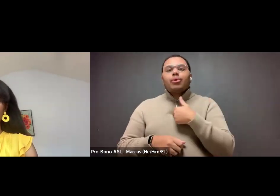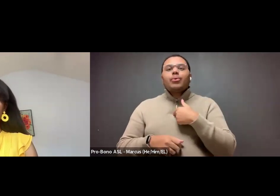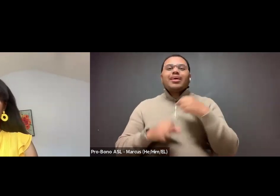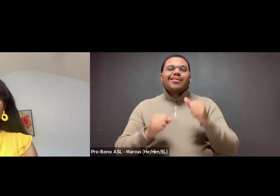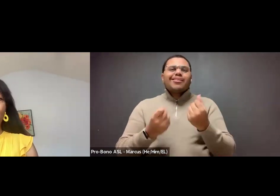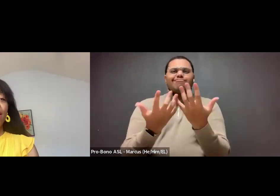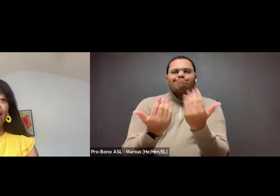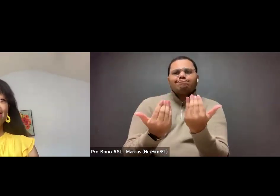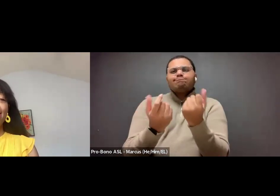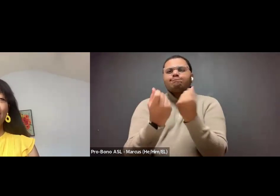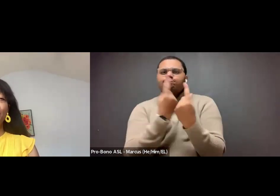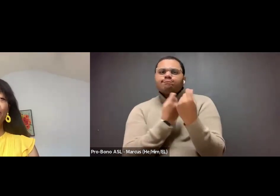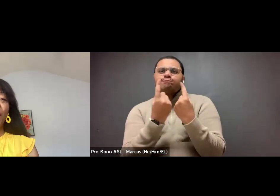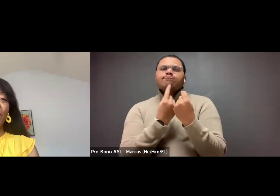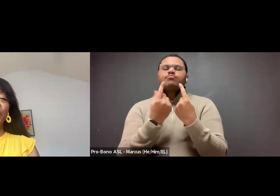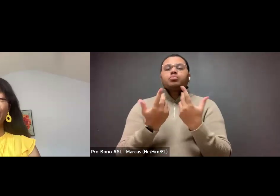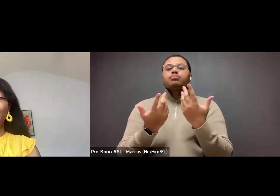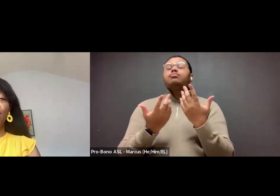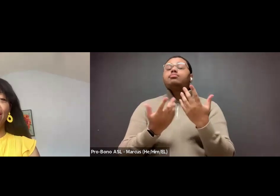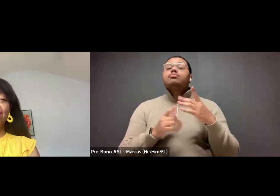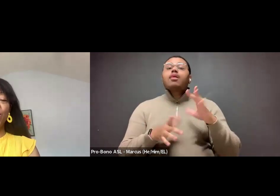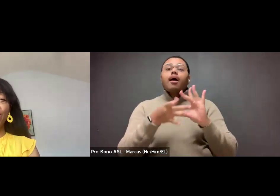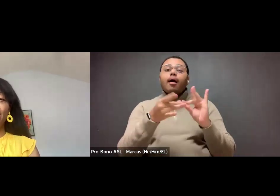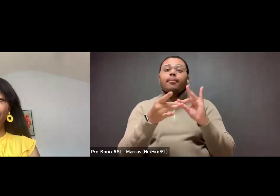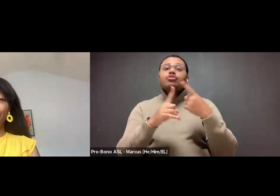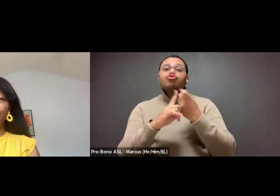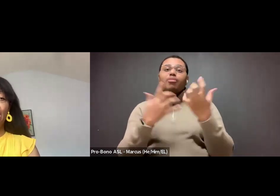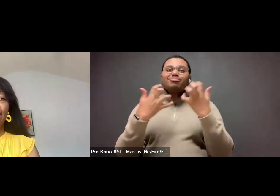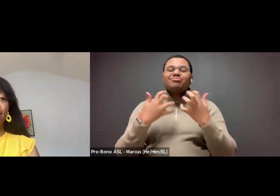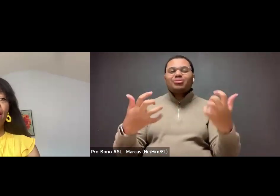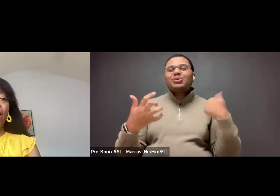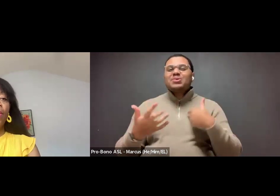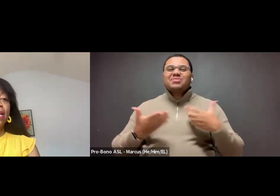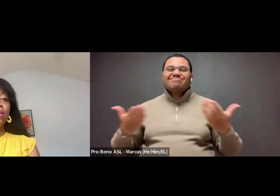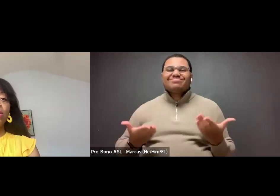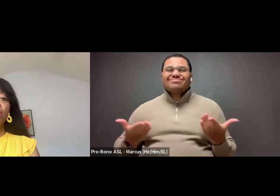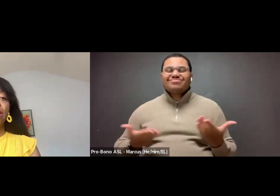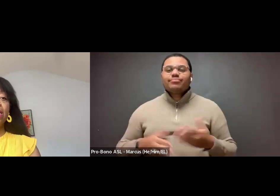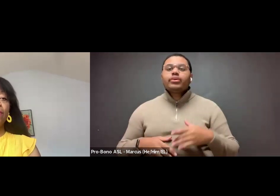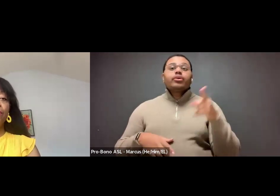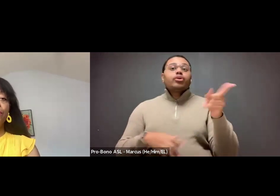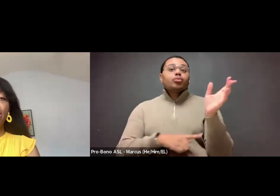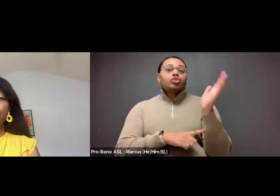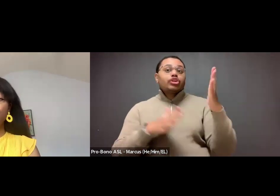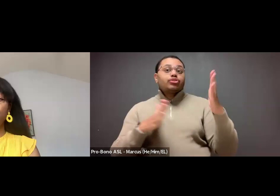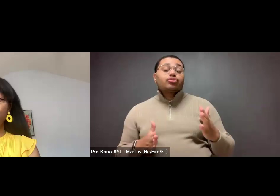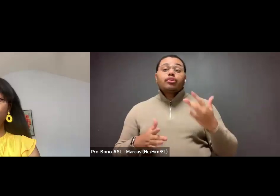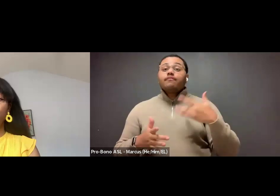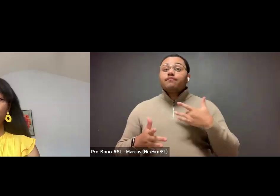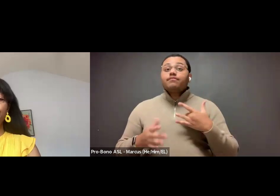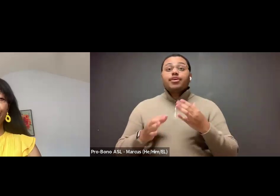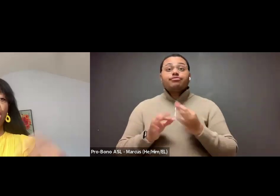questions, comments from the audience. So we're here for you. And presenters, please feel free